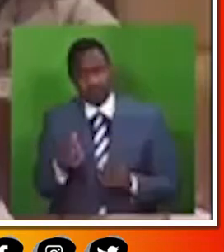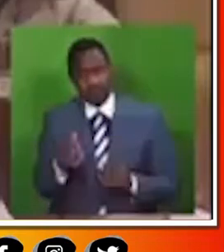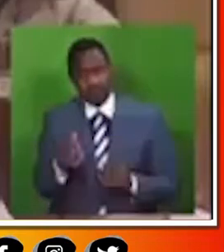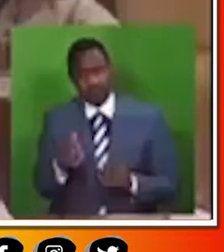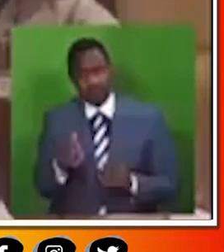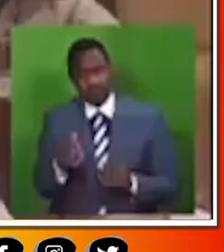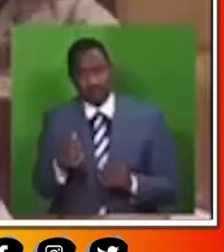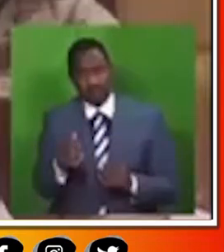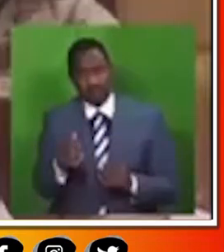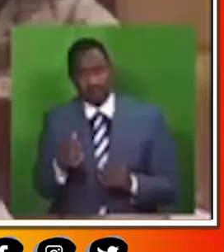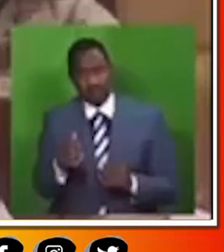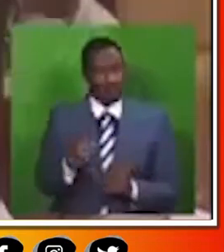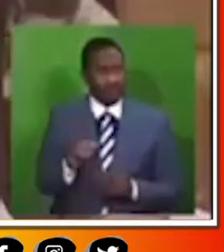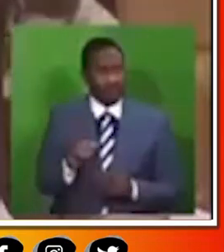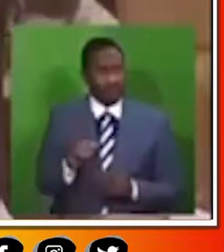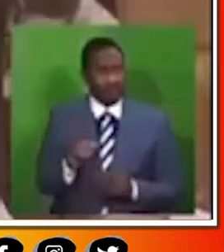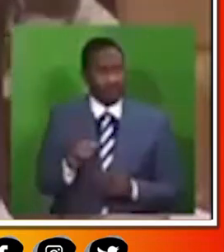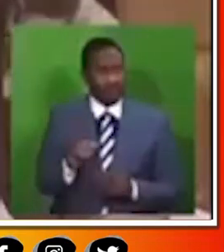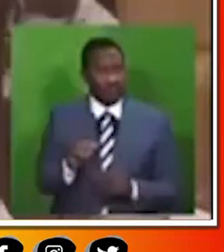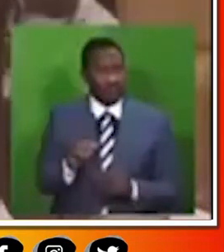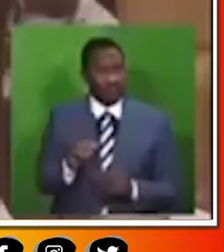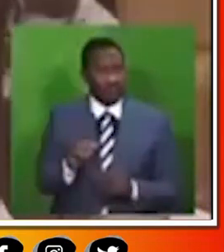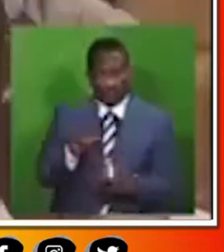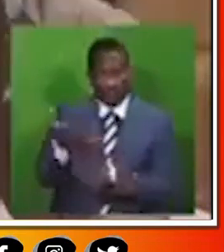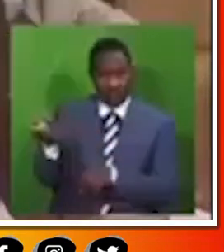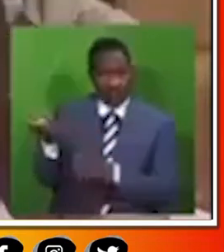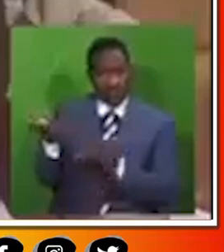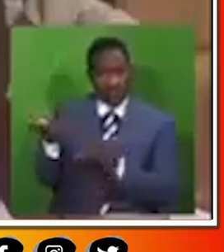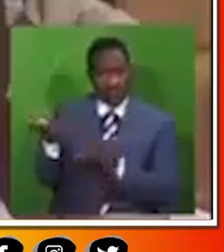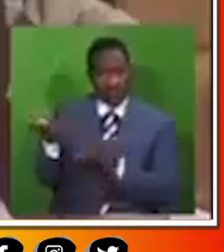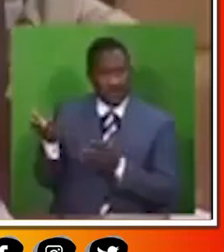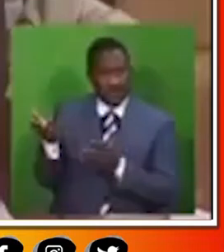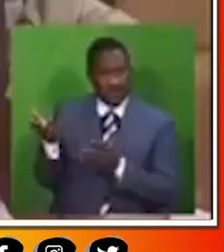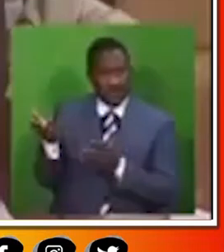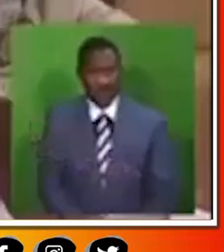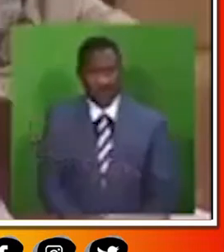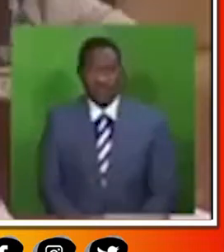future Sewa Gonis, who will be interested?